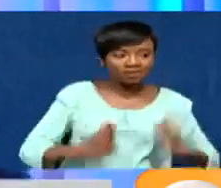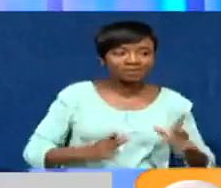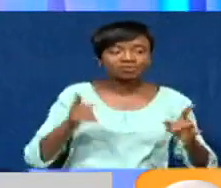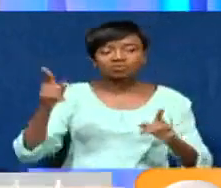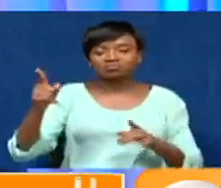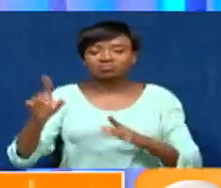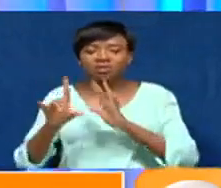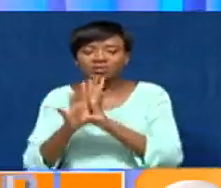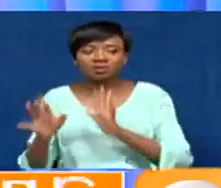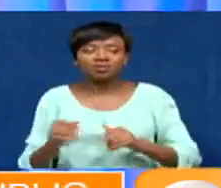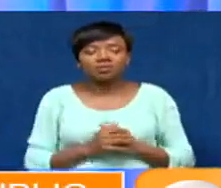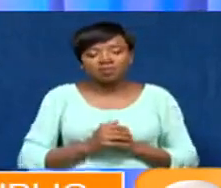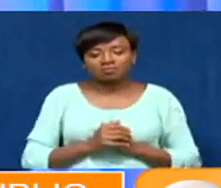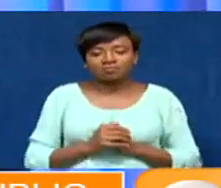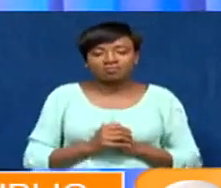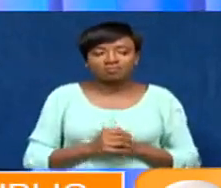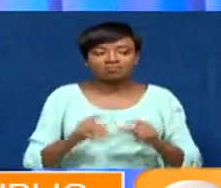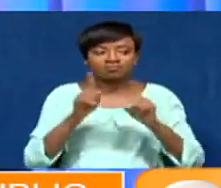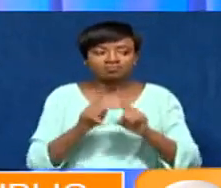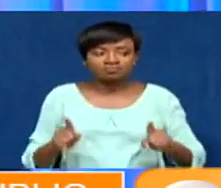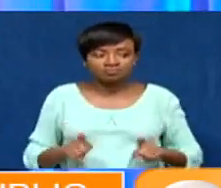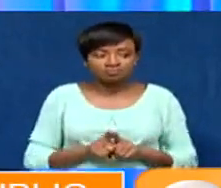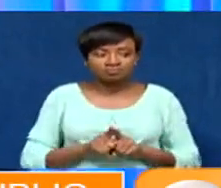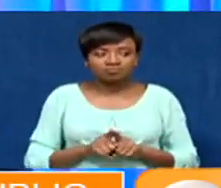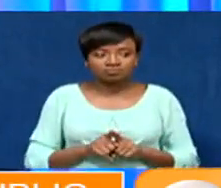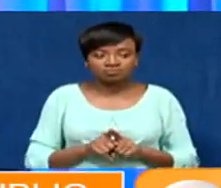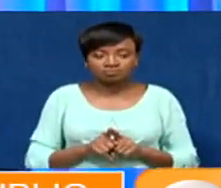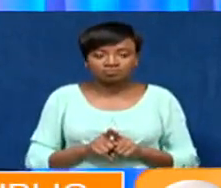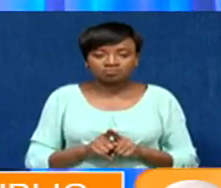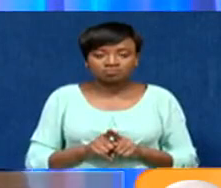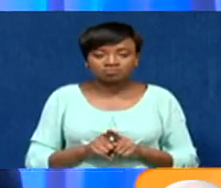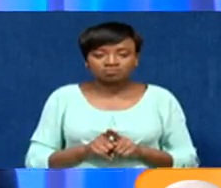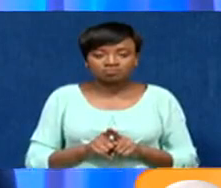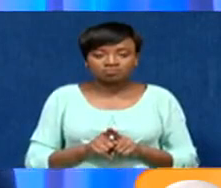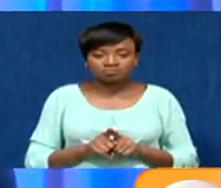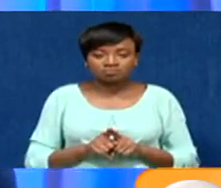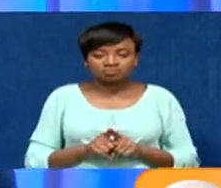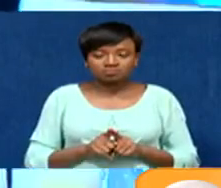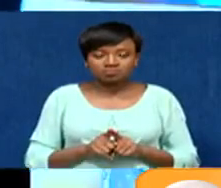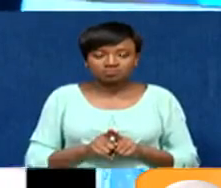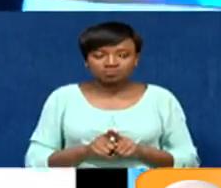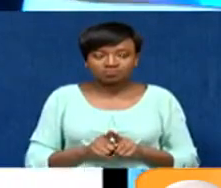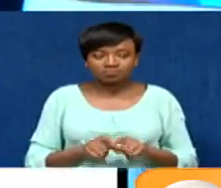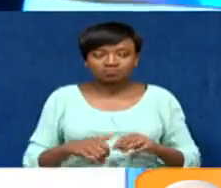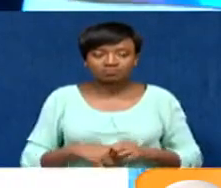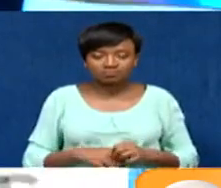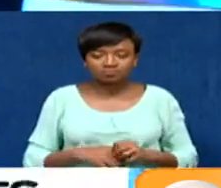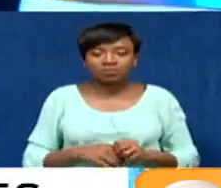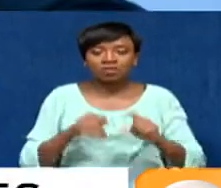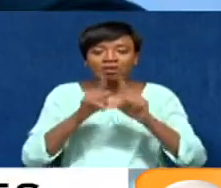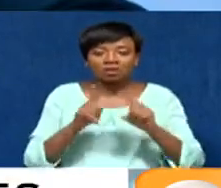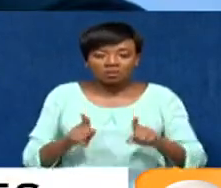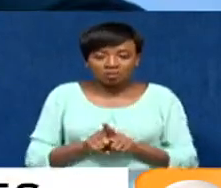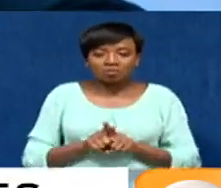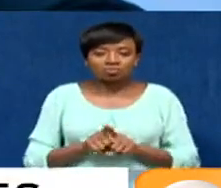to ensuring that the perpetrators of electoral offences are prosecuted and punished to the full extent of the law. On the radar too